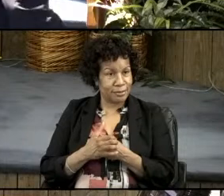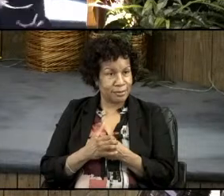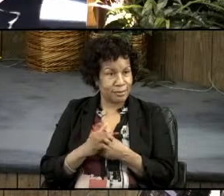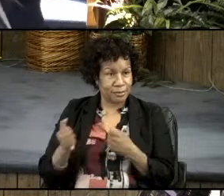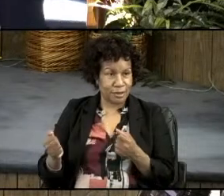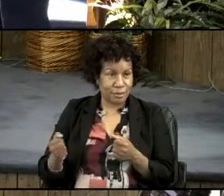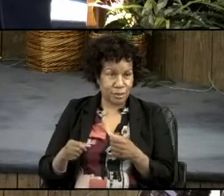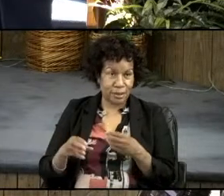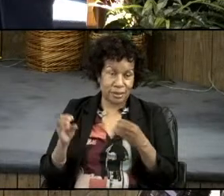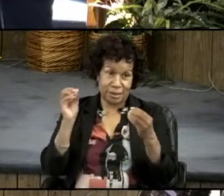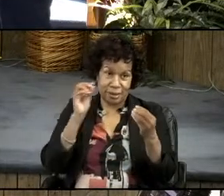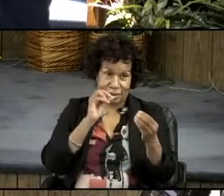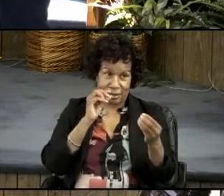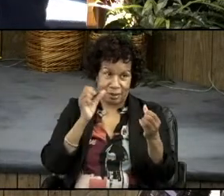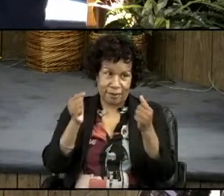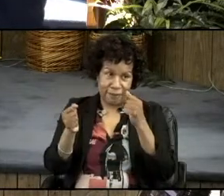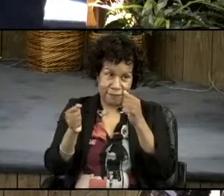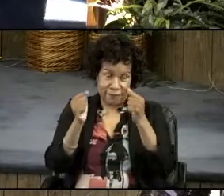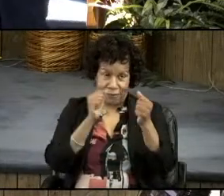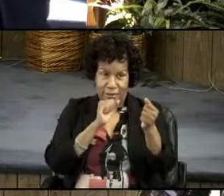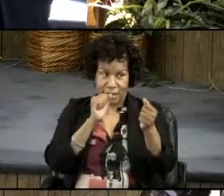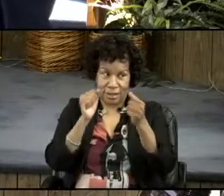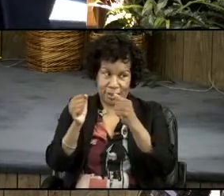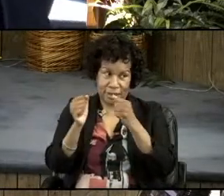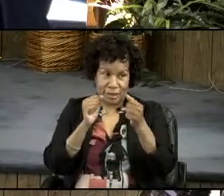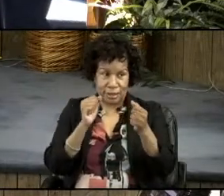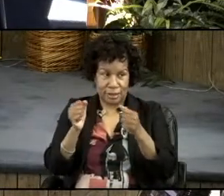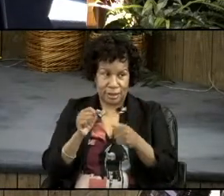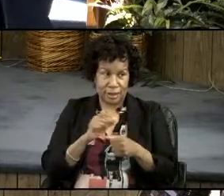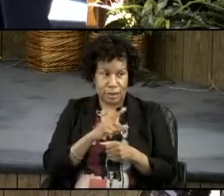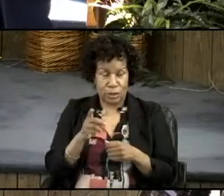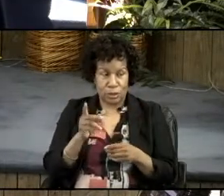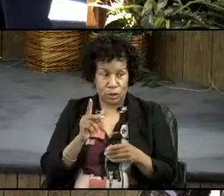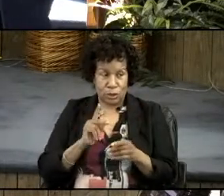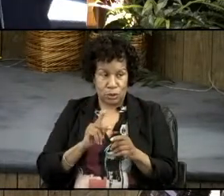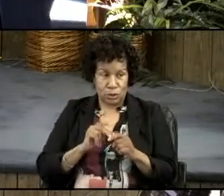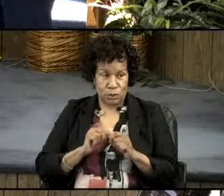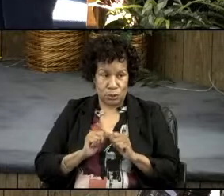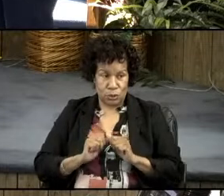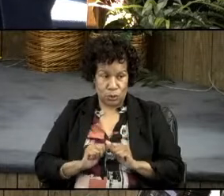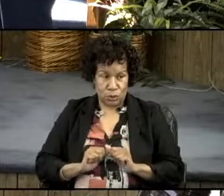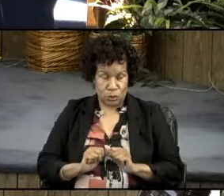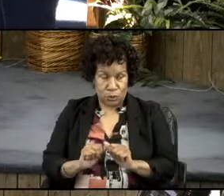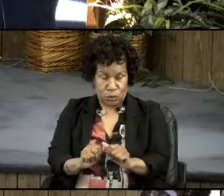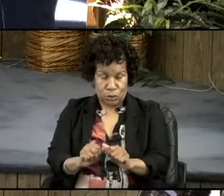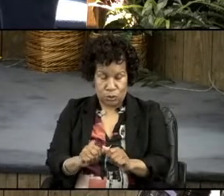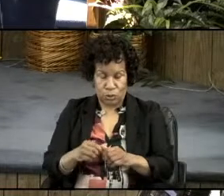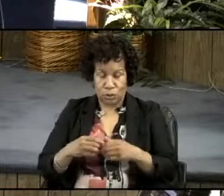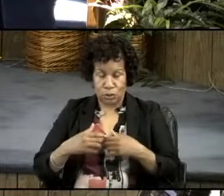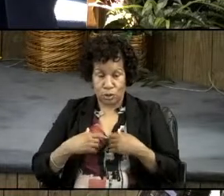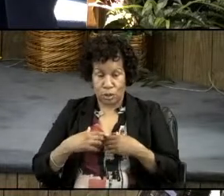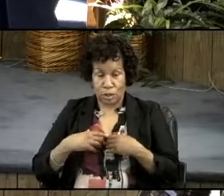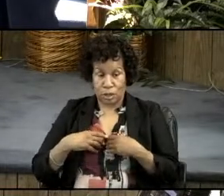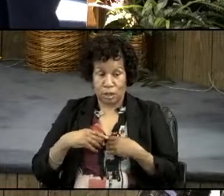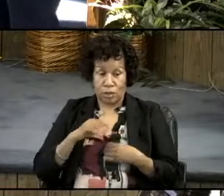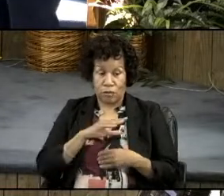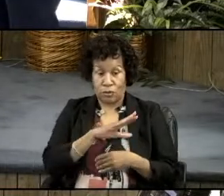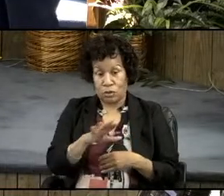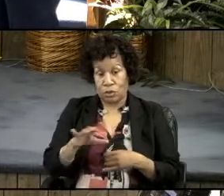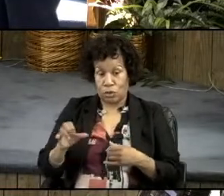and underhand and overhand and whatever you want to call it, you still got your